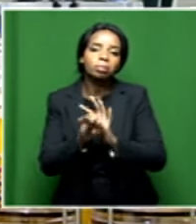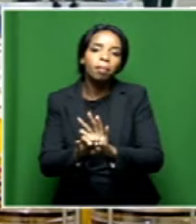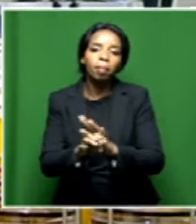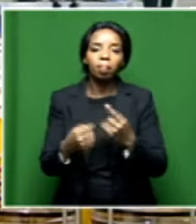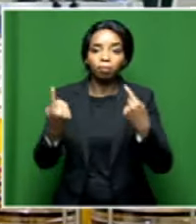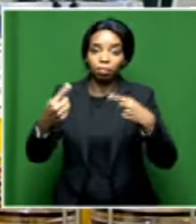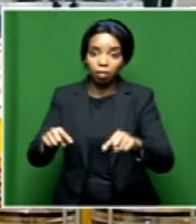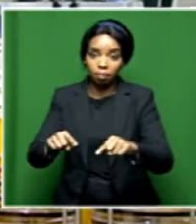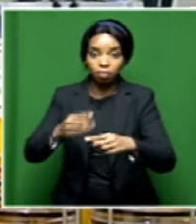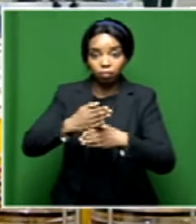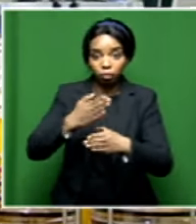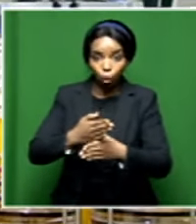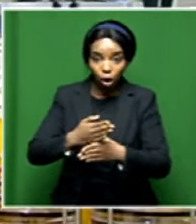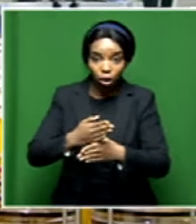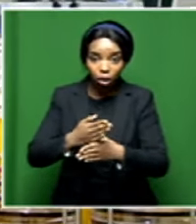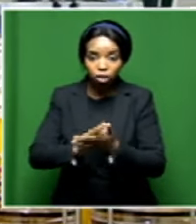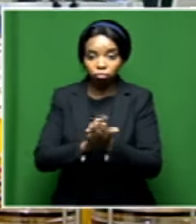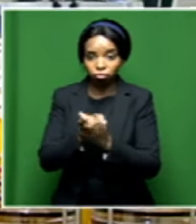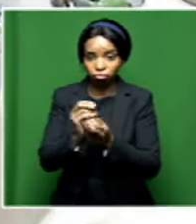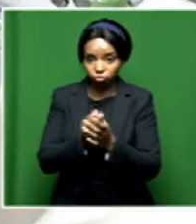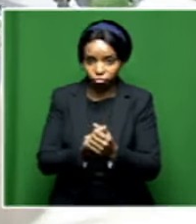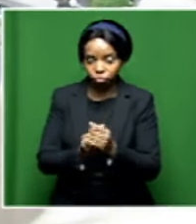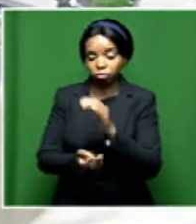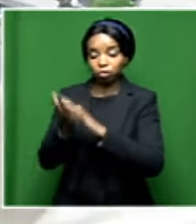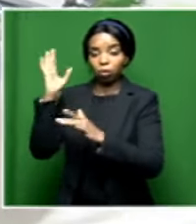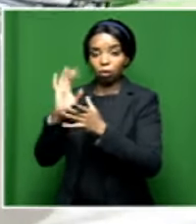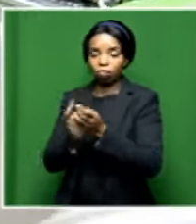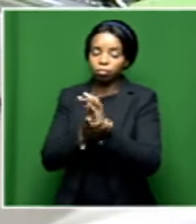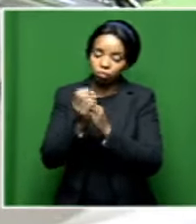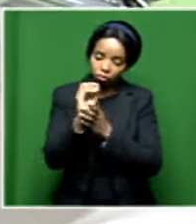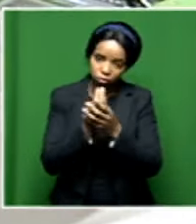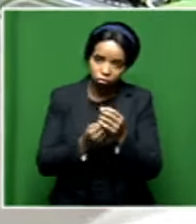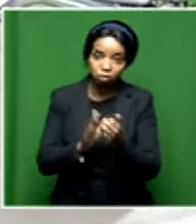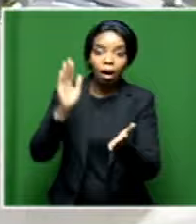to work, before you leave work, when you